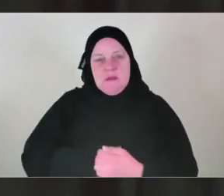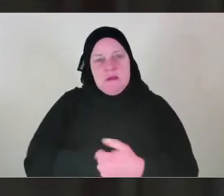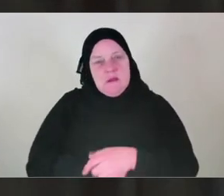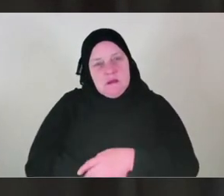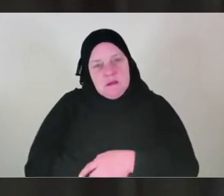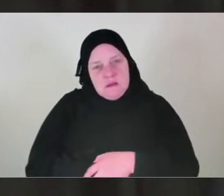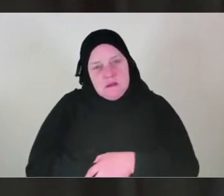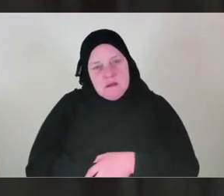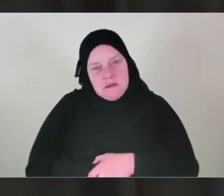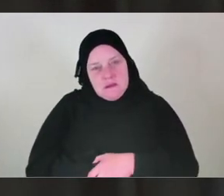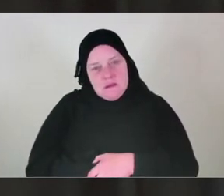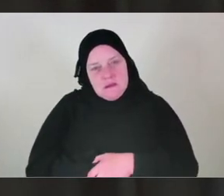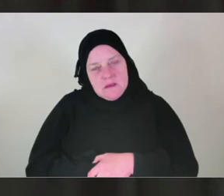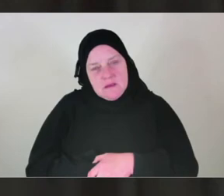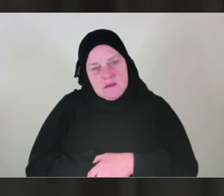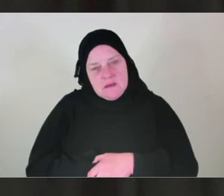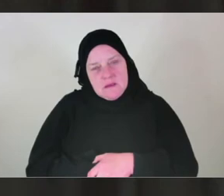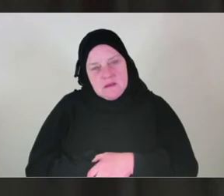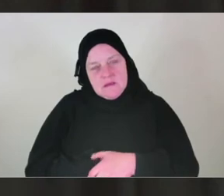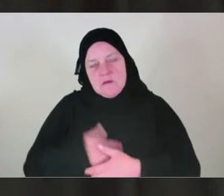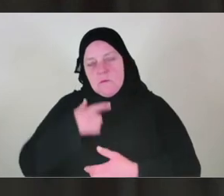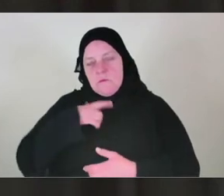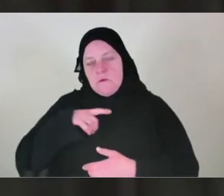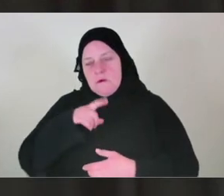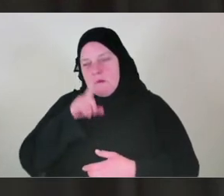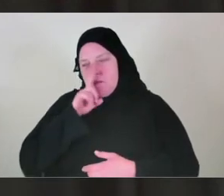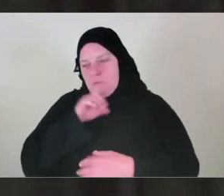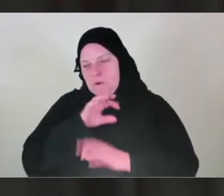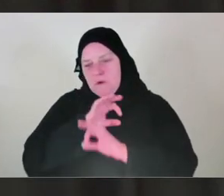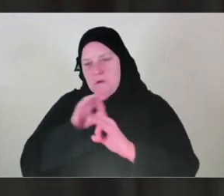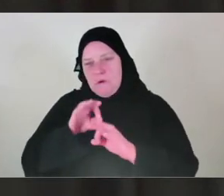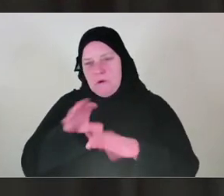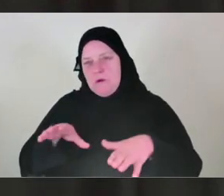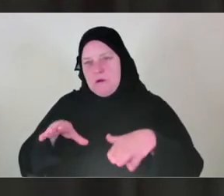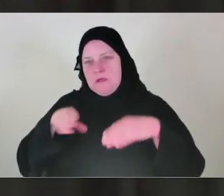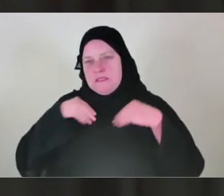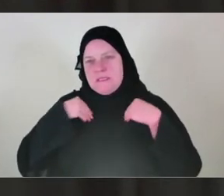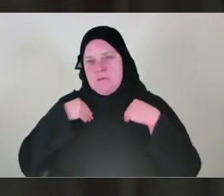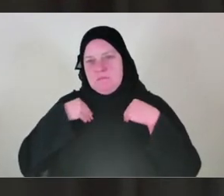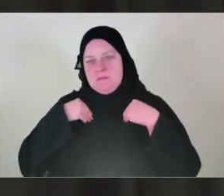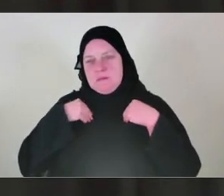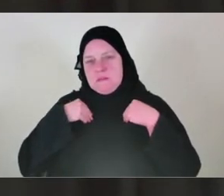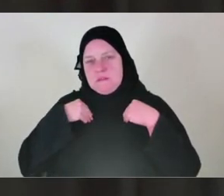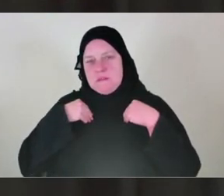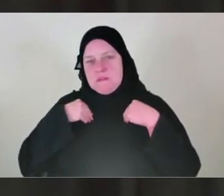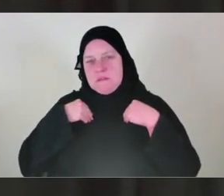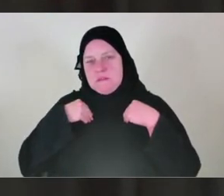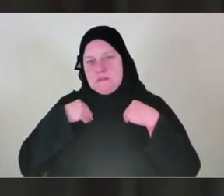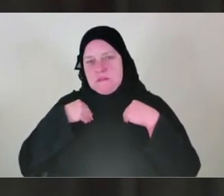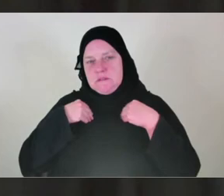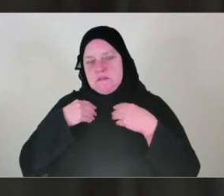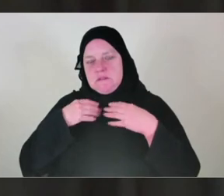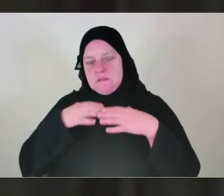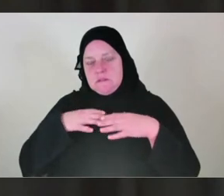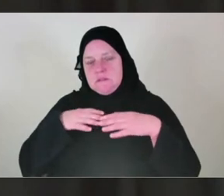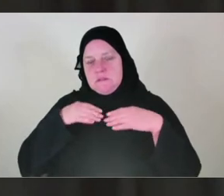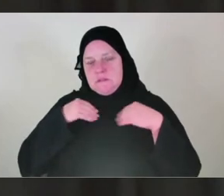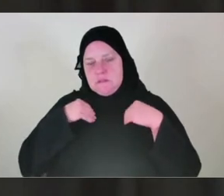just concede, okay? Let's end it all so we don't have any more enmity. Imam Ali was a